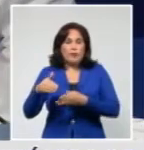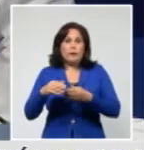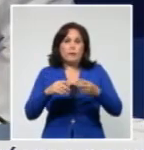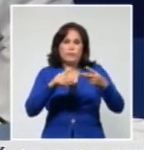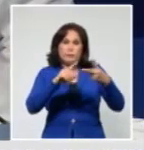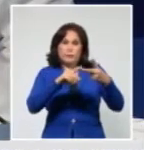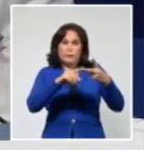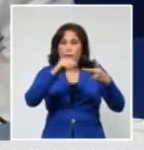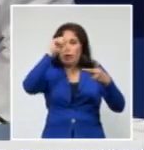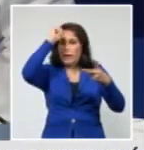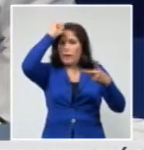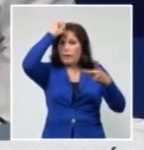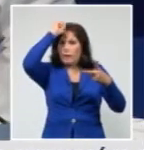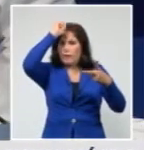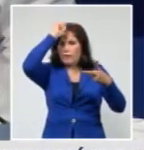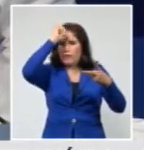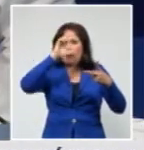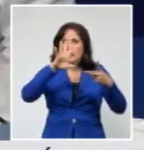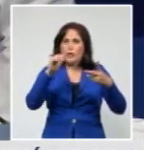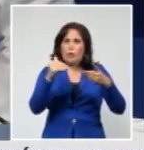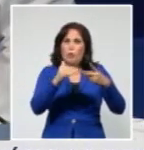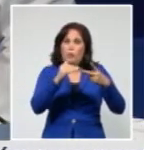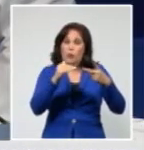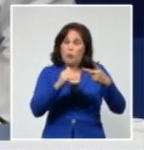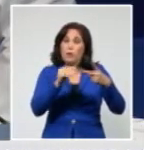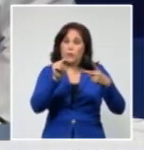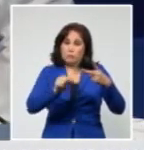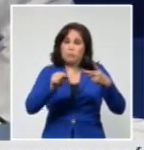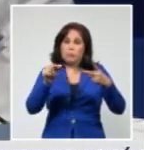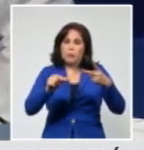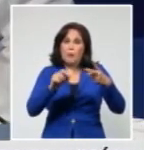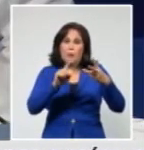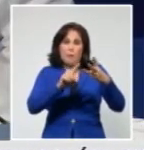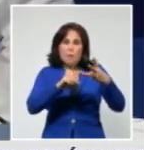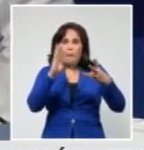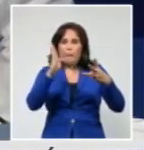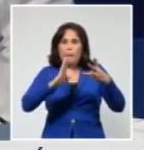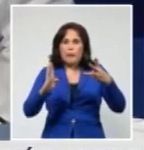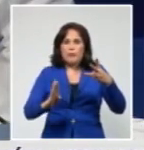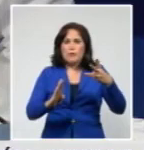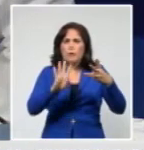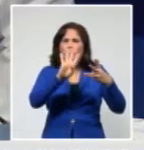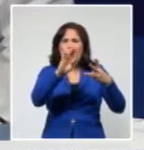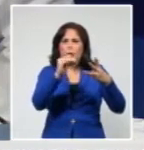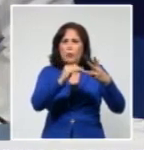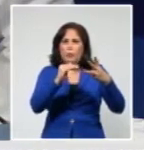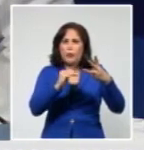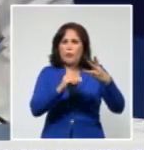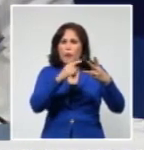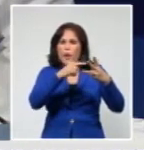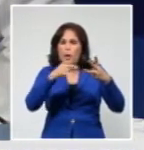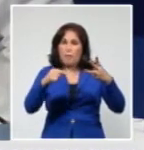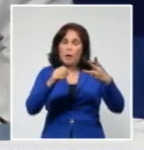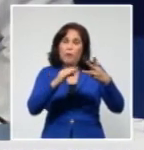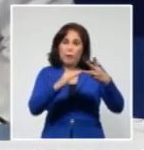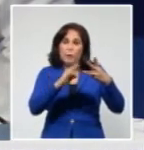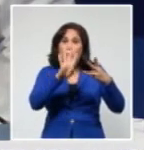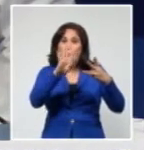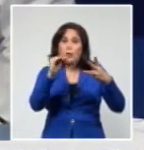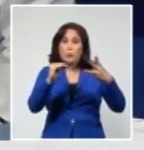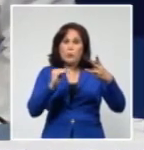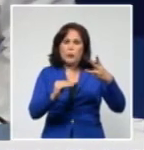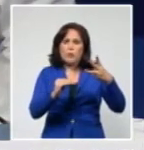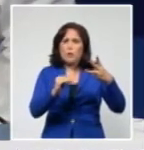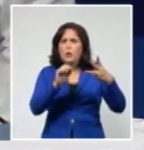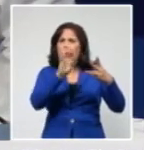million confirmed cases, then Russia with over 1 million. From the Americas, after the United States